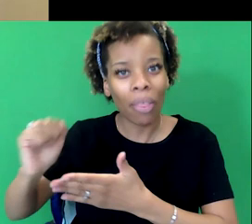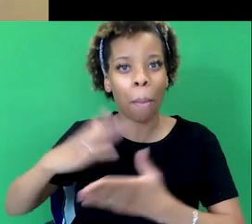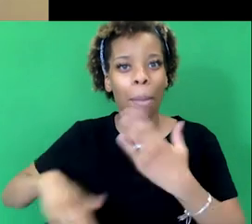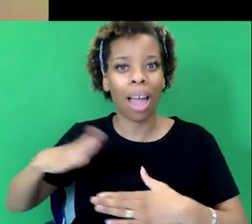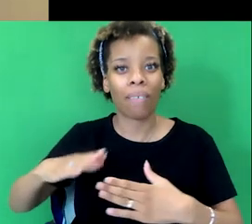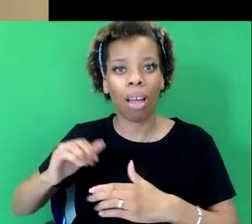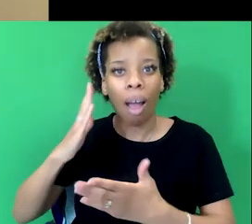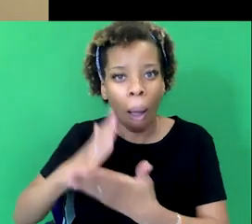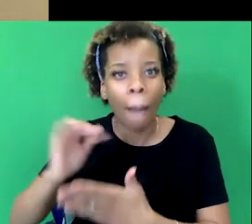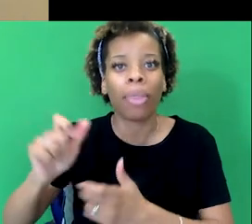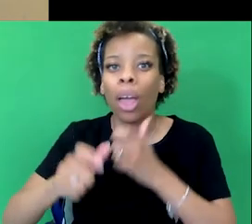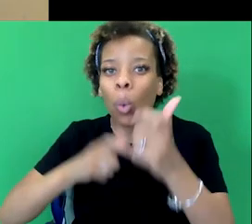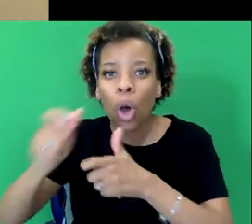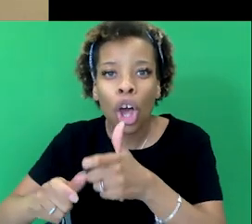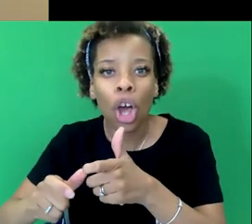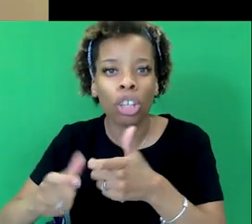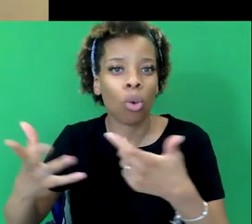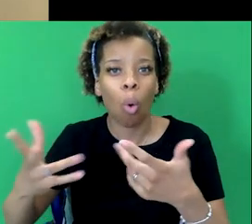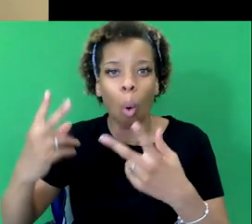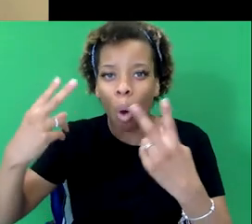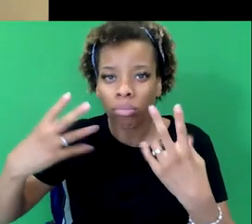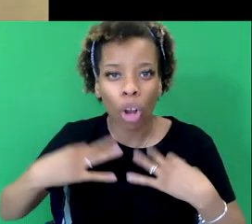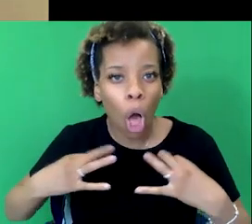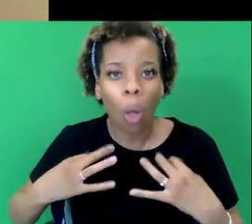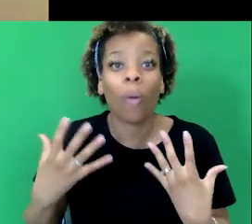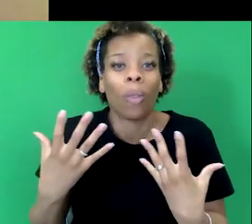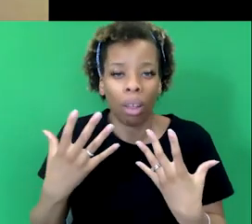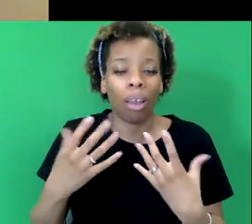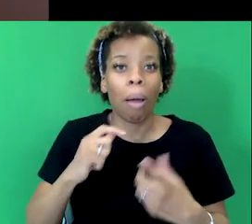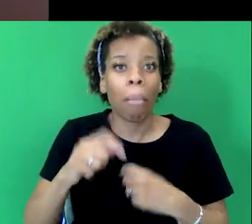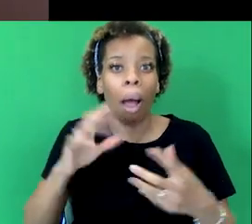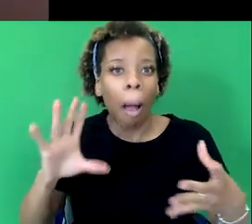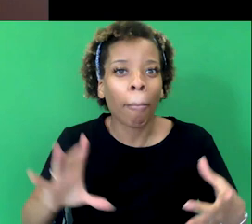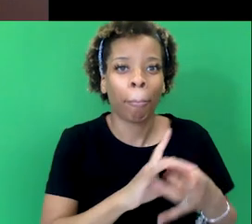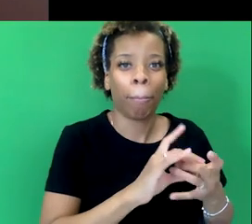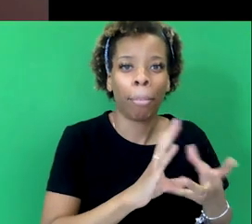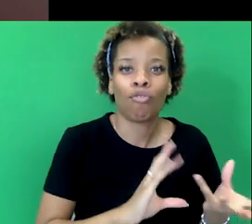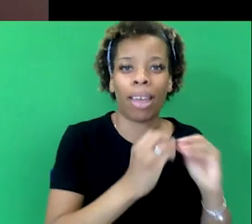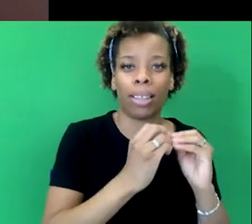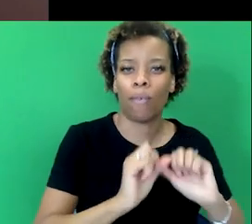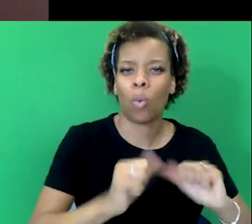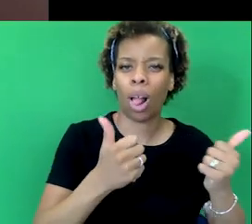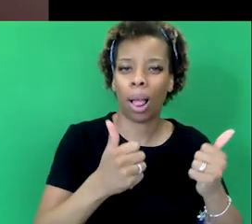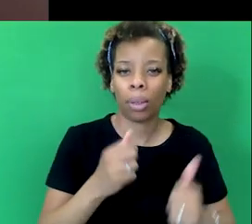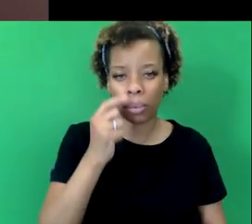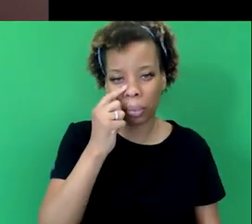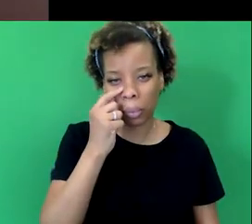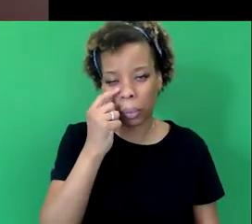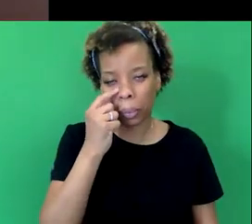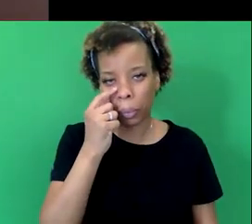originally set out to do, but it works beautifully because it fulfills those needs of drama as well. I think that particularly works with something like